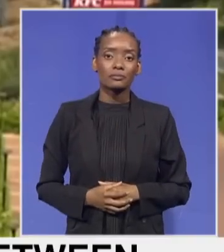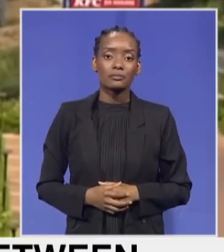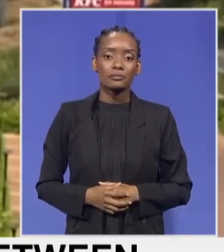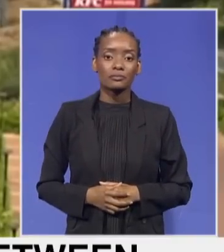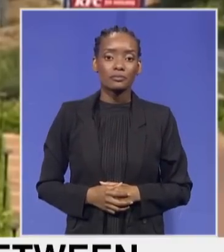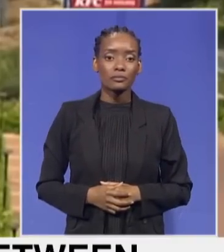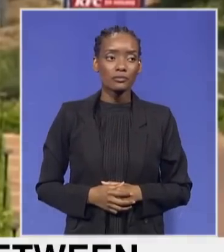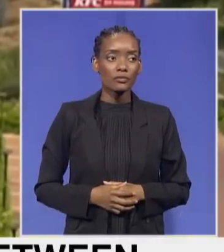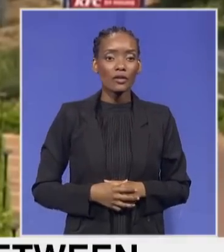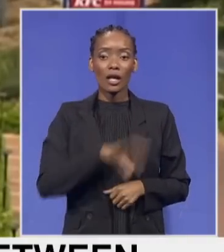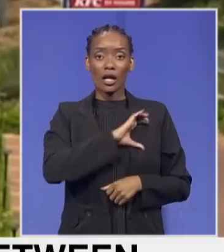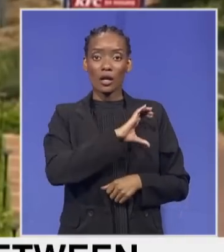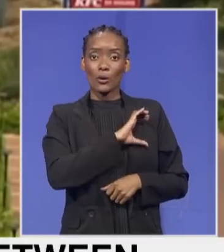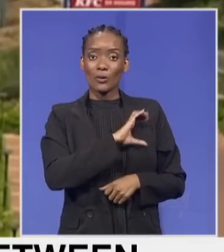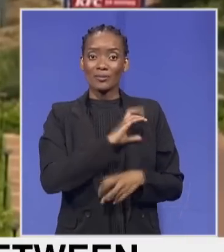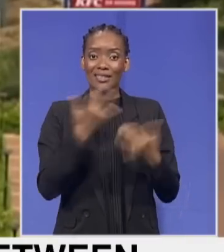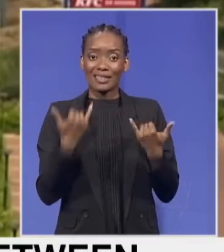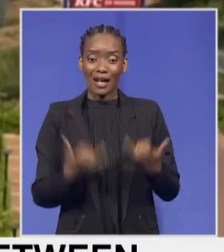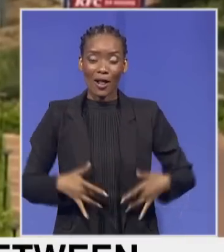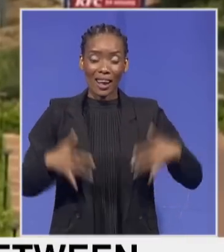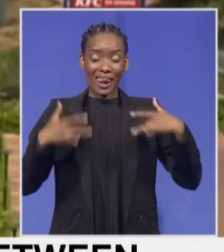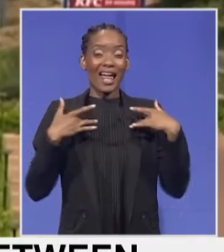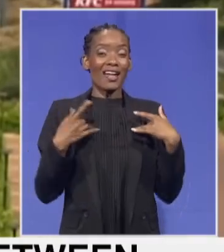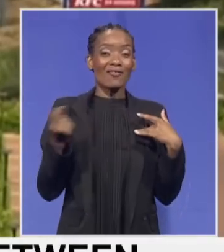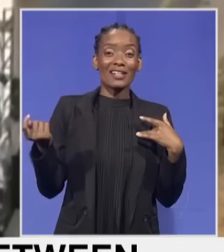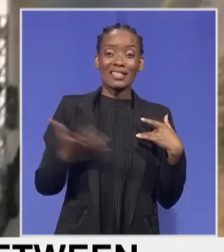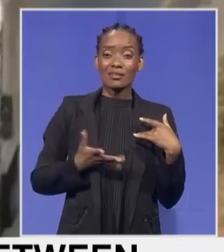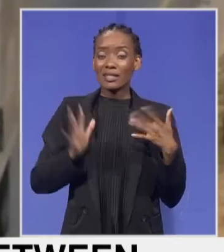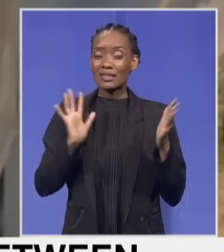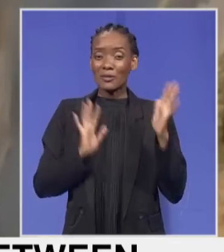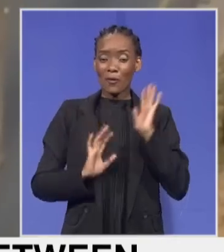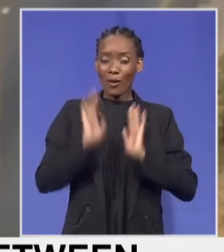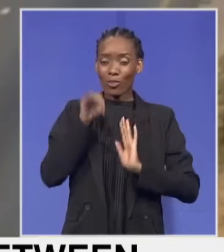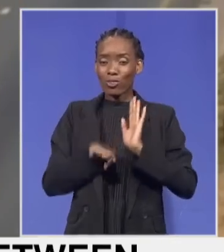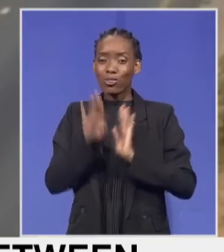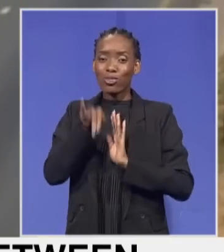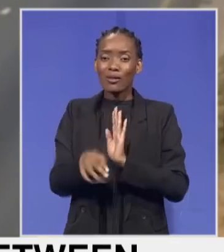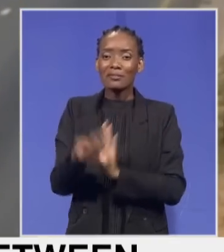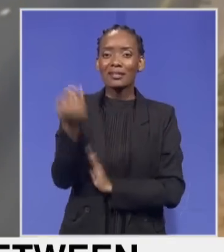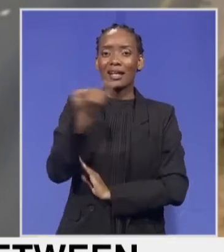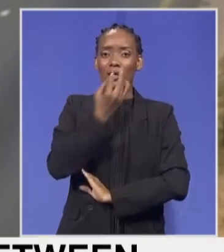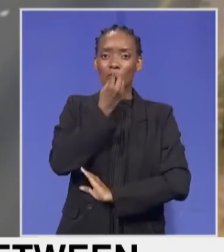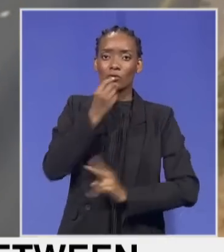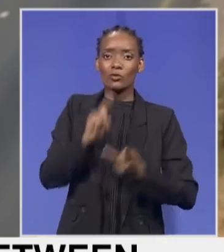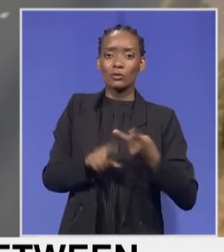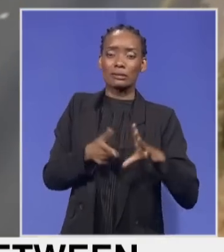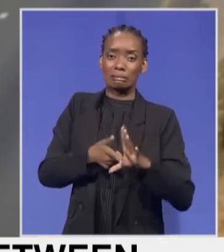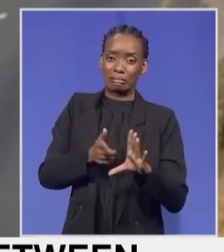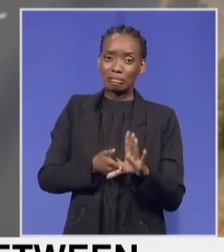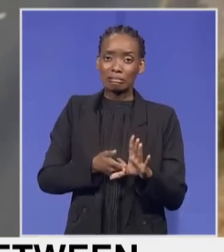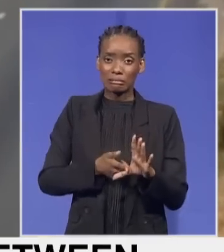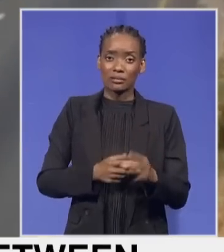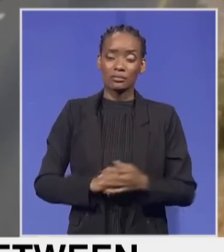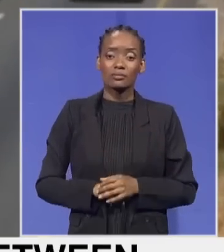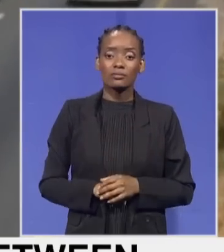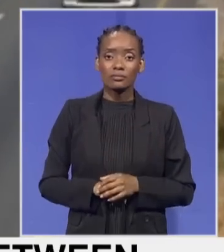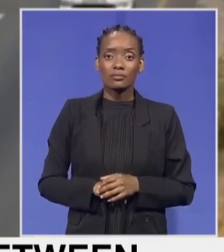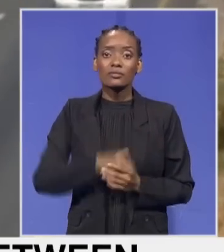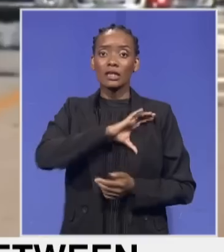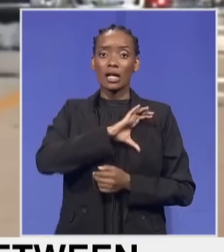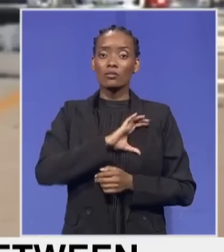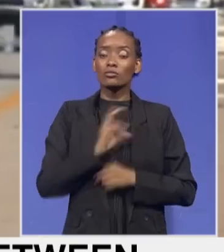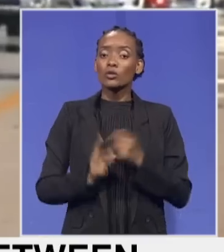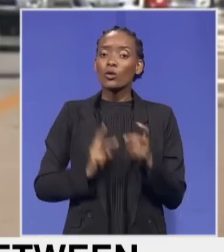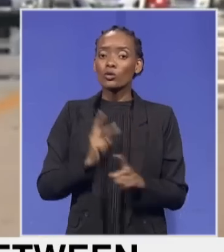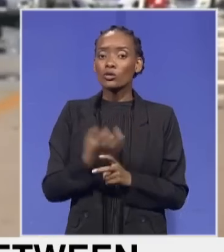Consumers are dealing with the increasing cost of living, battling high inflation on essentials like food and fuel. Indebted consumers also have the high